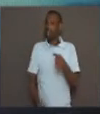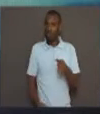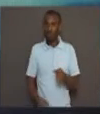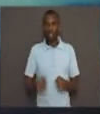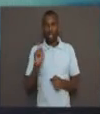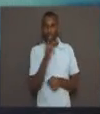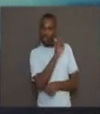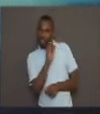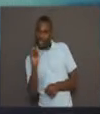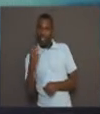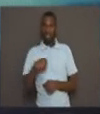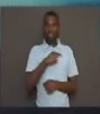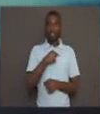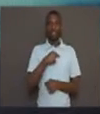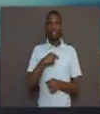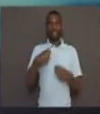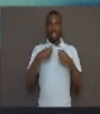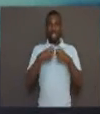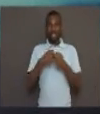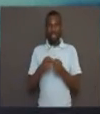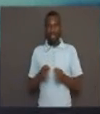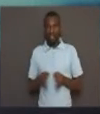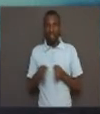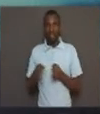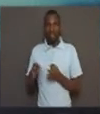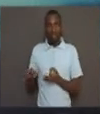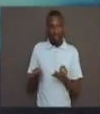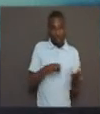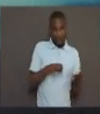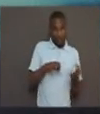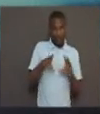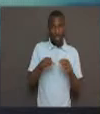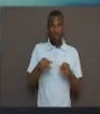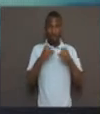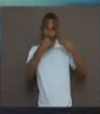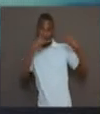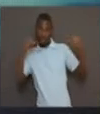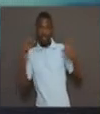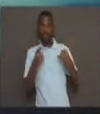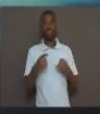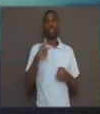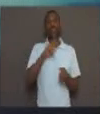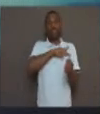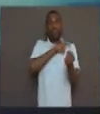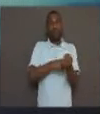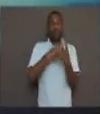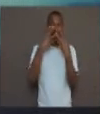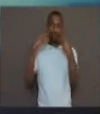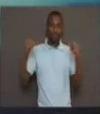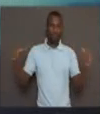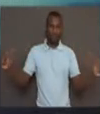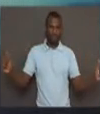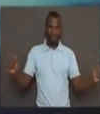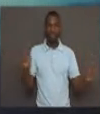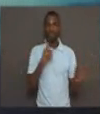However, when electricity flows through cables, power is lost due to